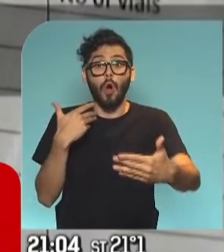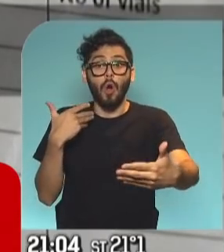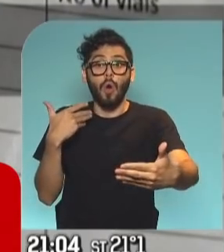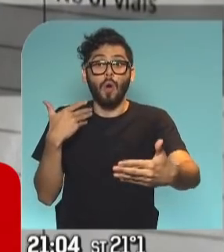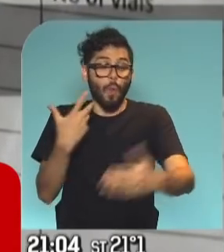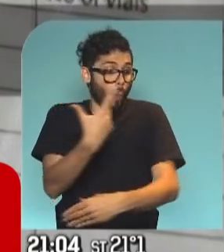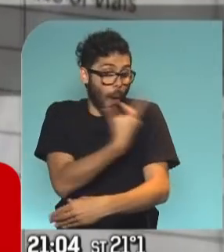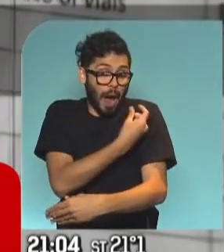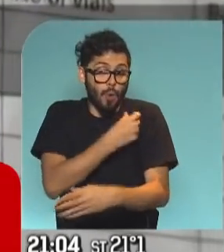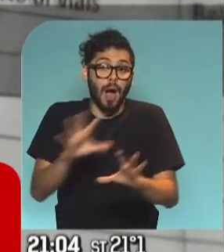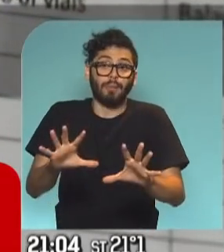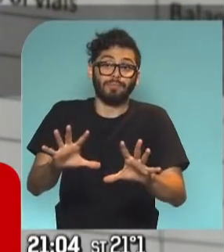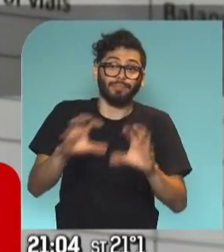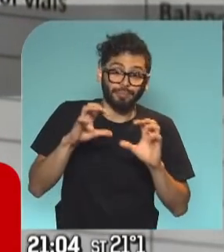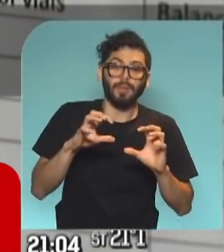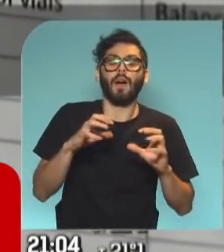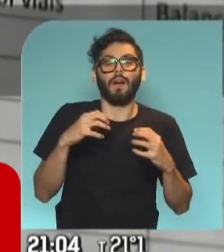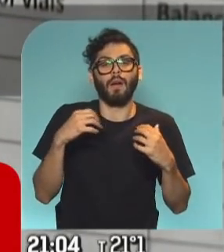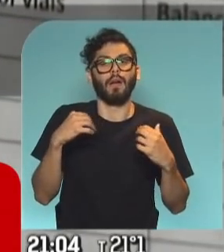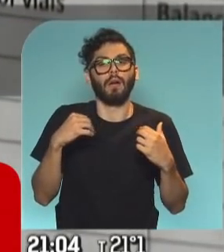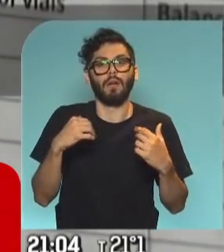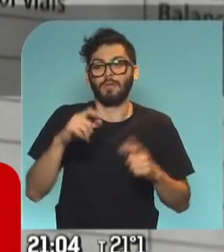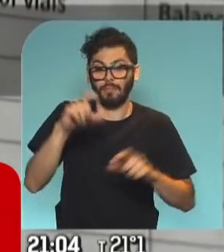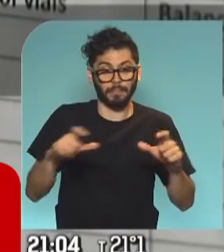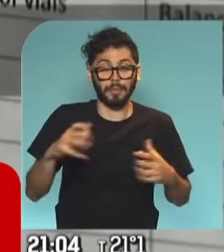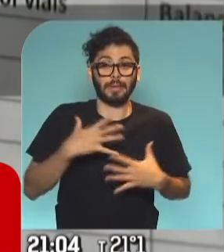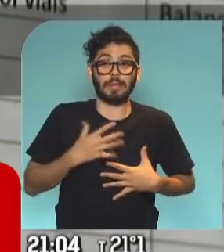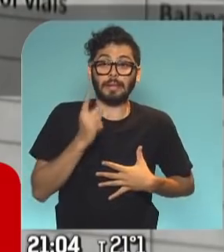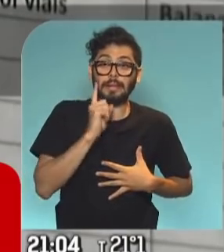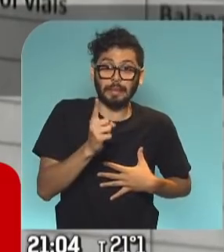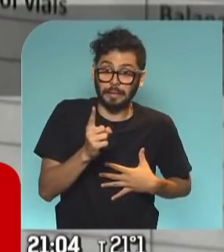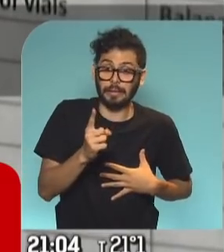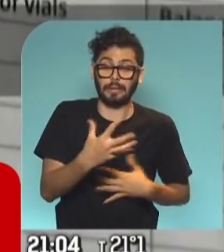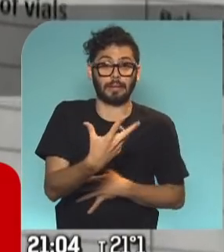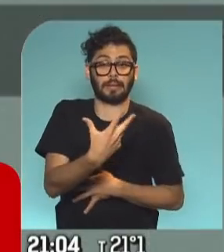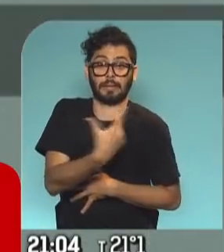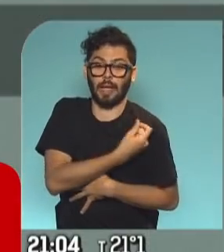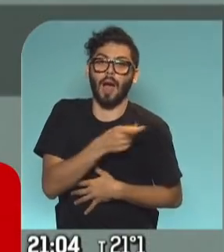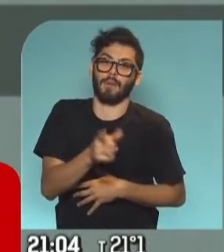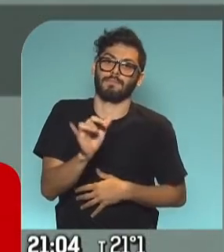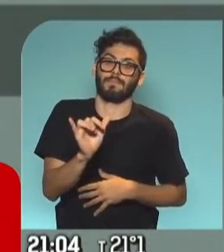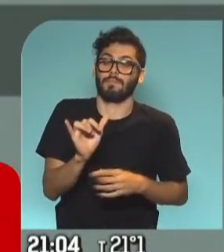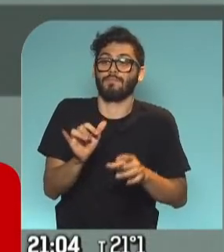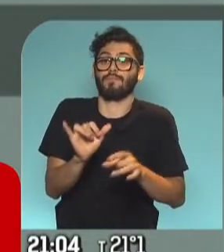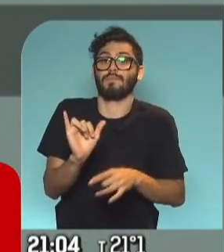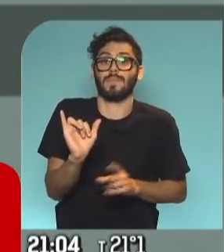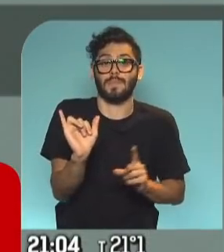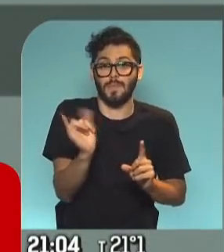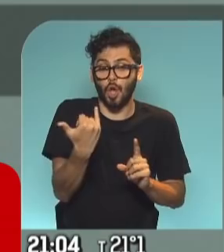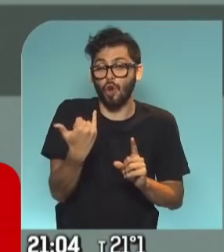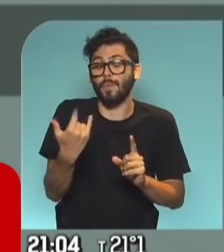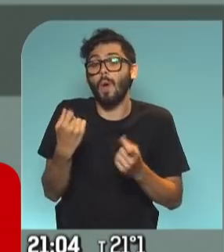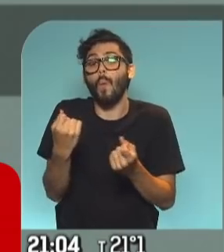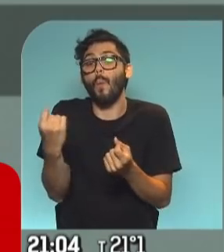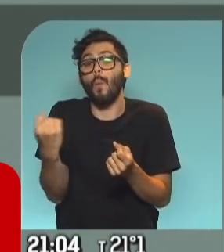can vaccinate those who are vulnerable to COVID, the sooner that will be, and the speed of that